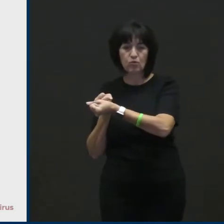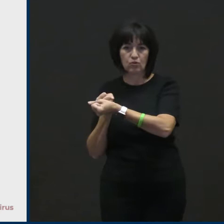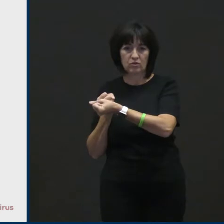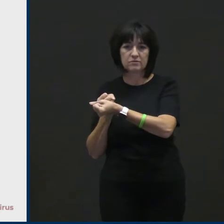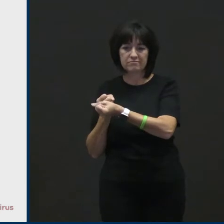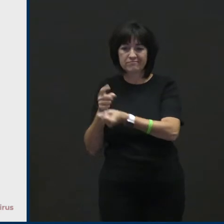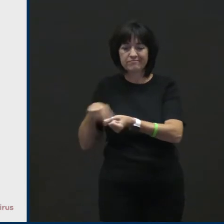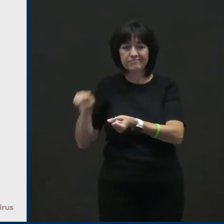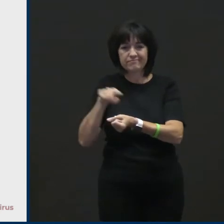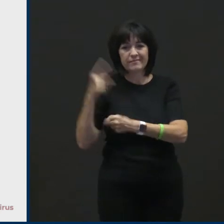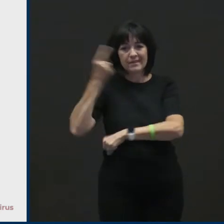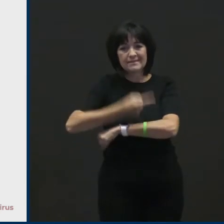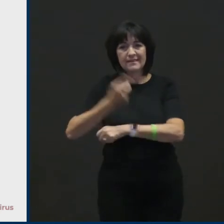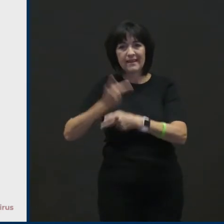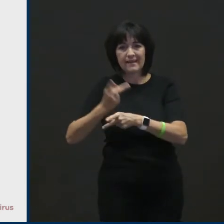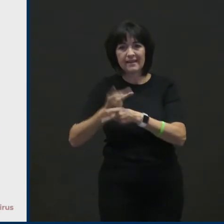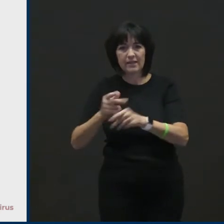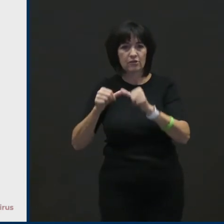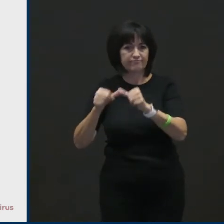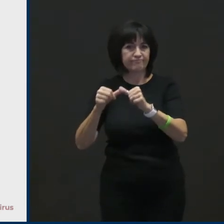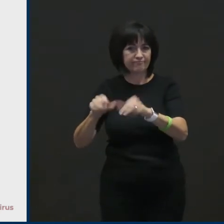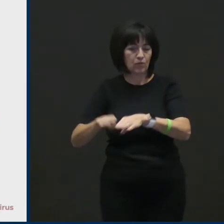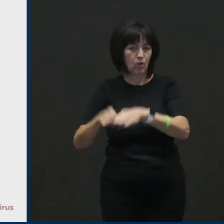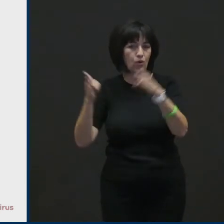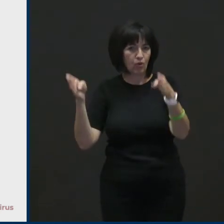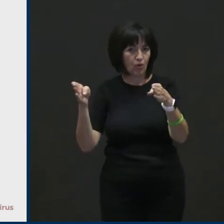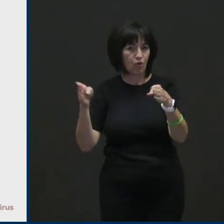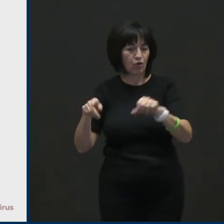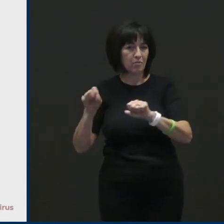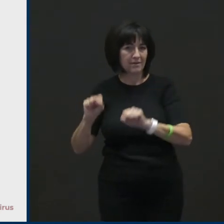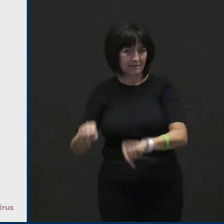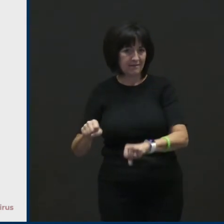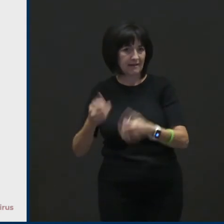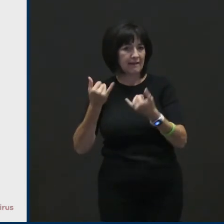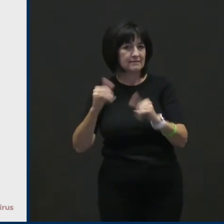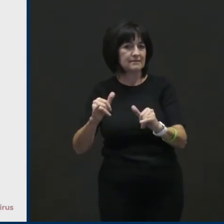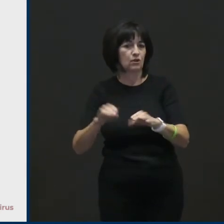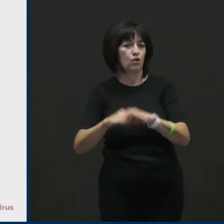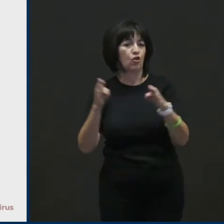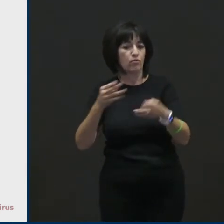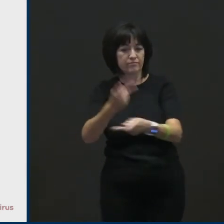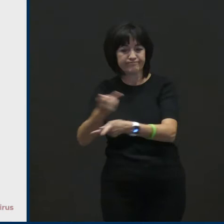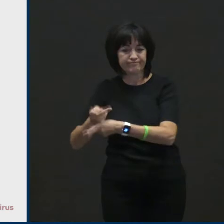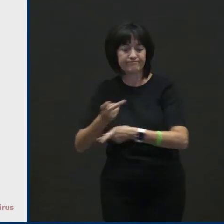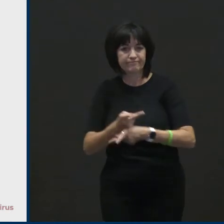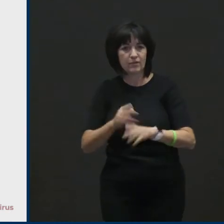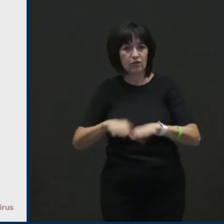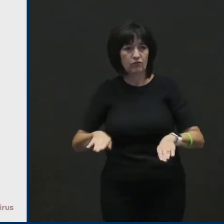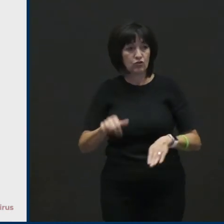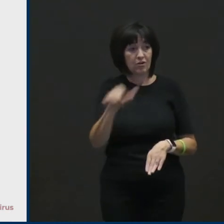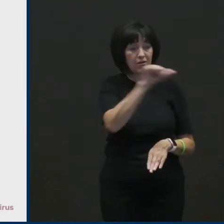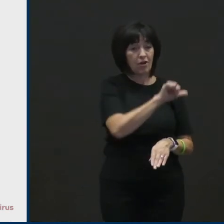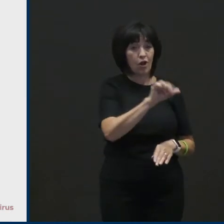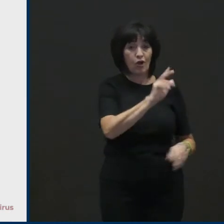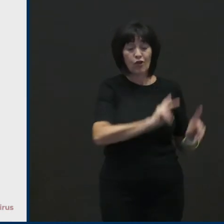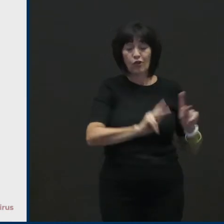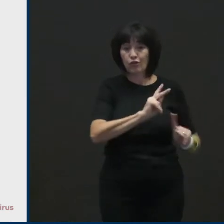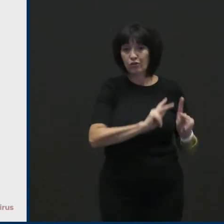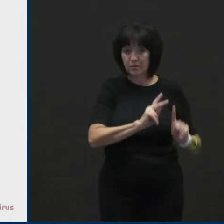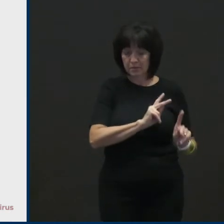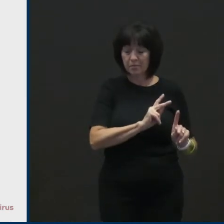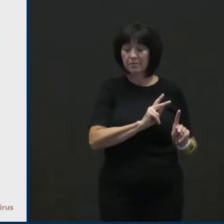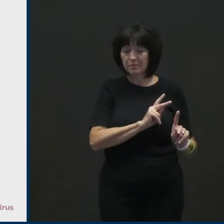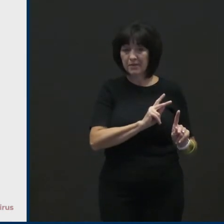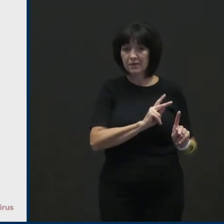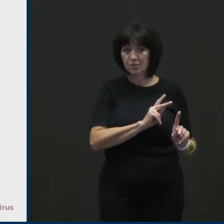for those businesses to stay open and provide that very critical service. If anybody can figure out how to keep those masks on